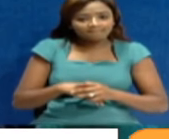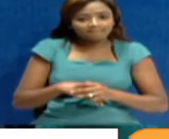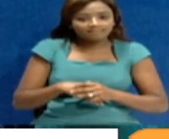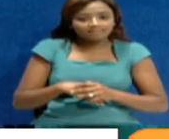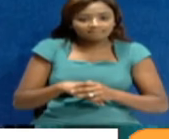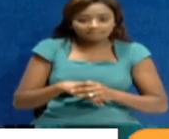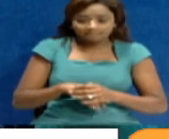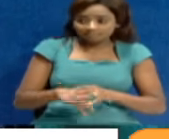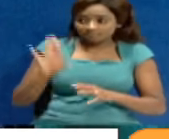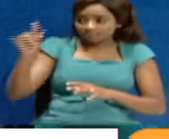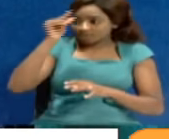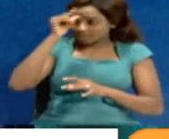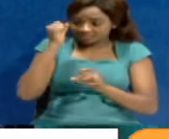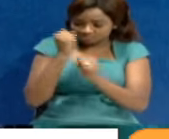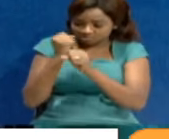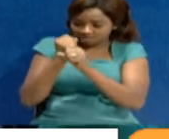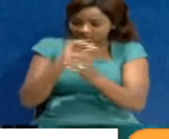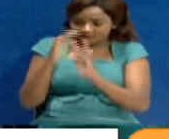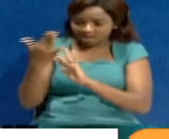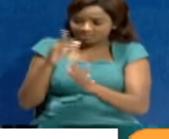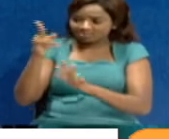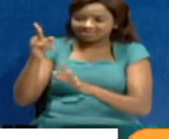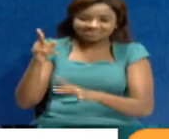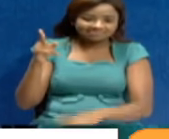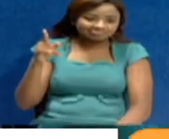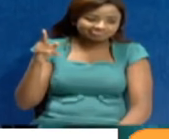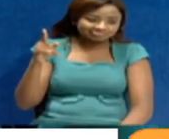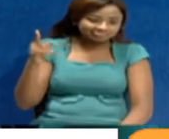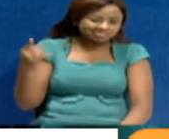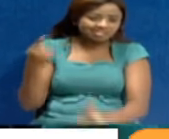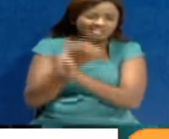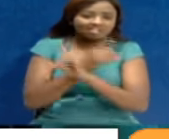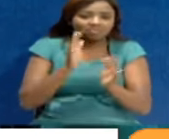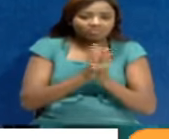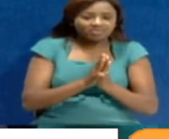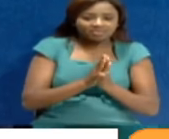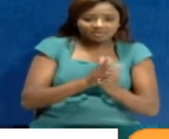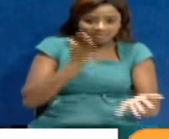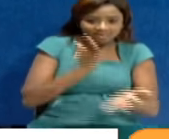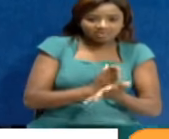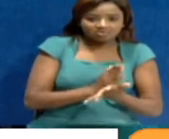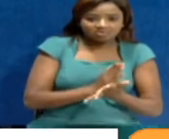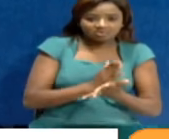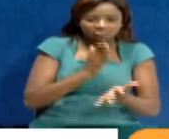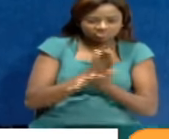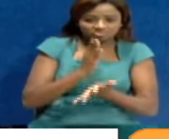way government operates sometimes is at variance with practical legal reality. He can